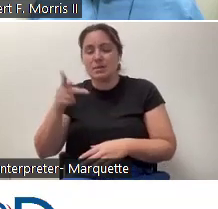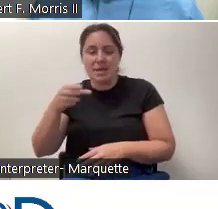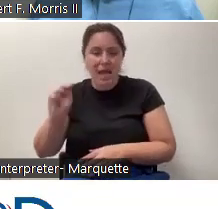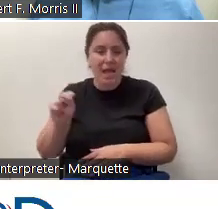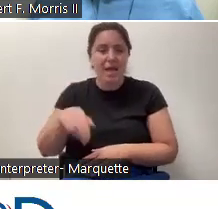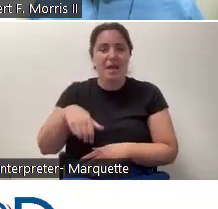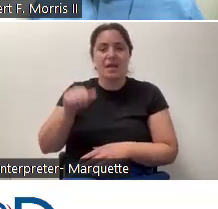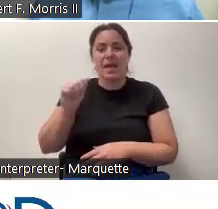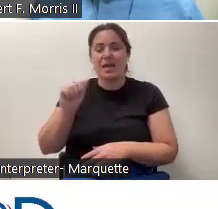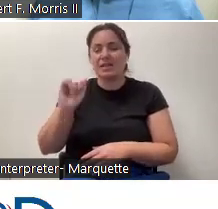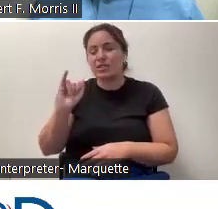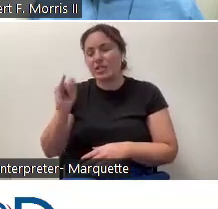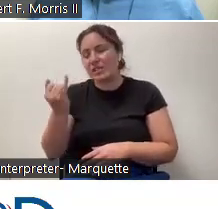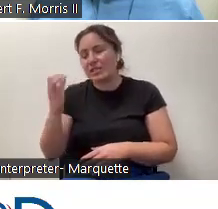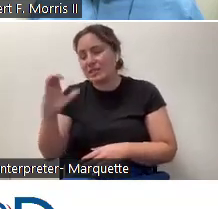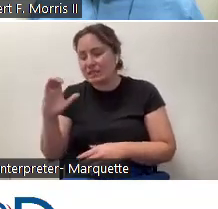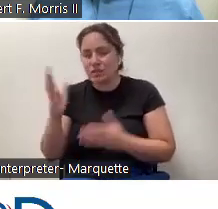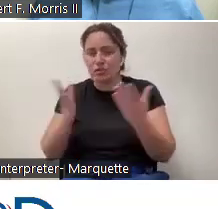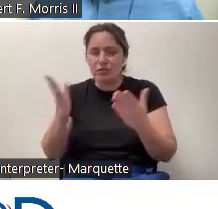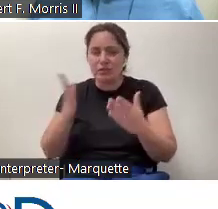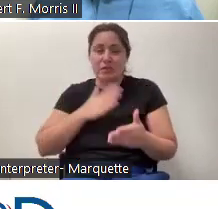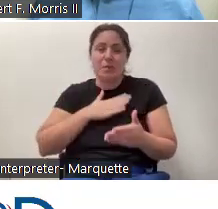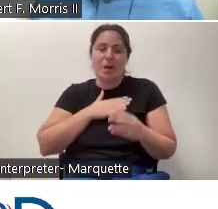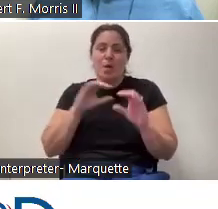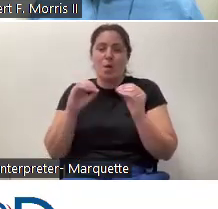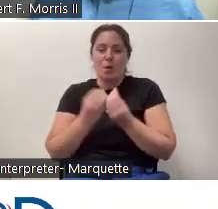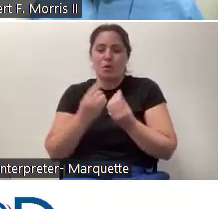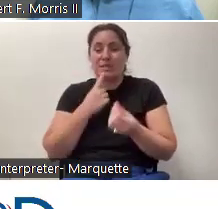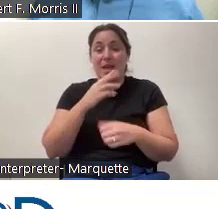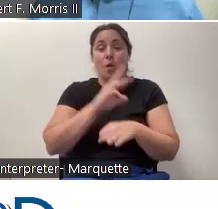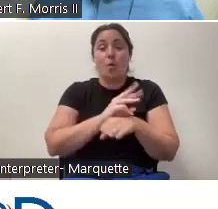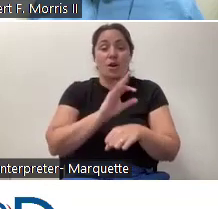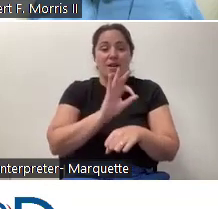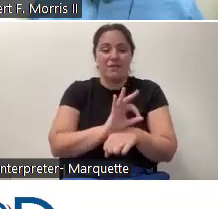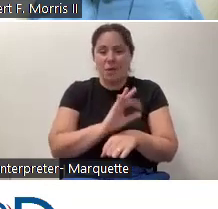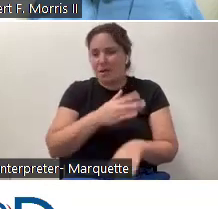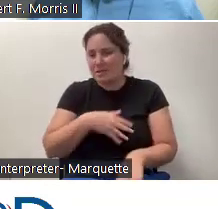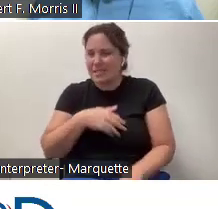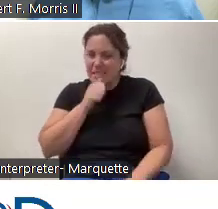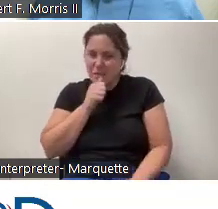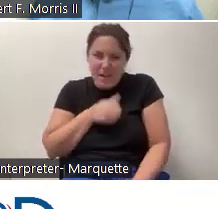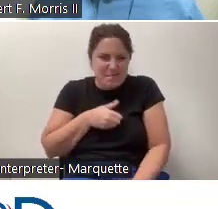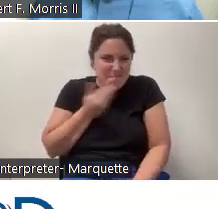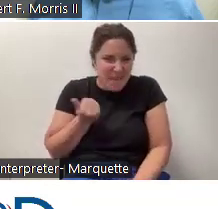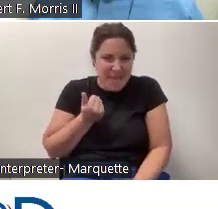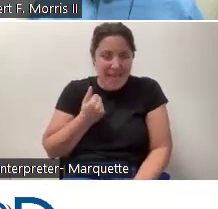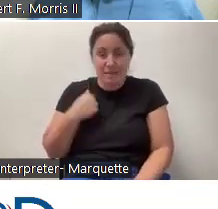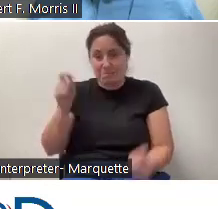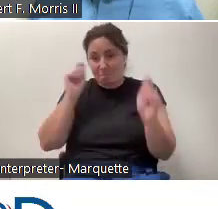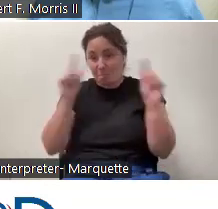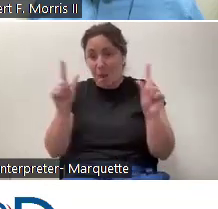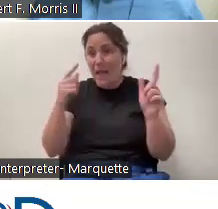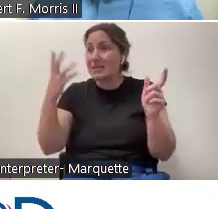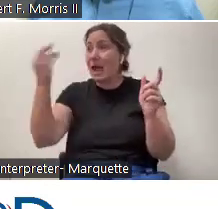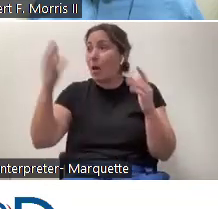services. At least at my organization, we always say that workforce is the best kept secret. So we're always surprised going out in the community